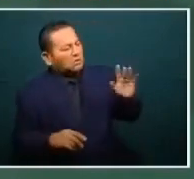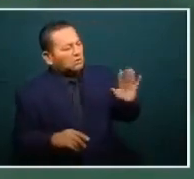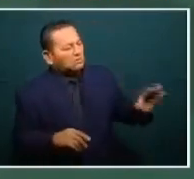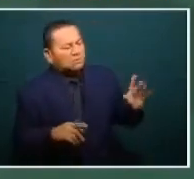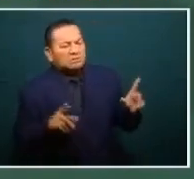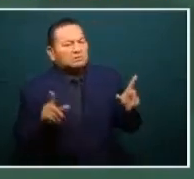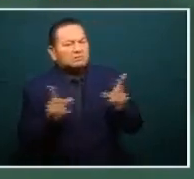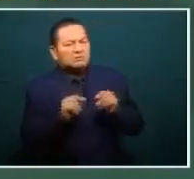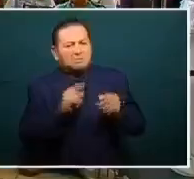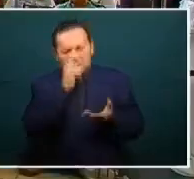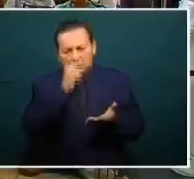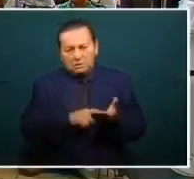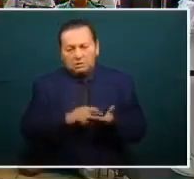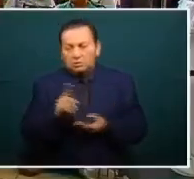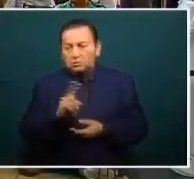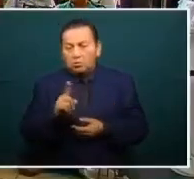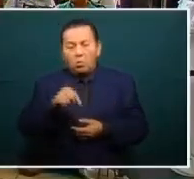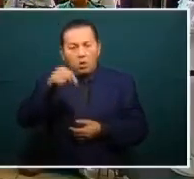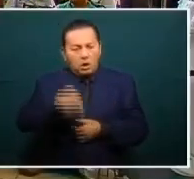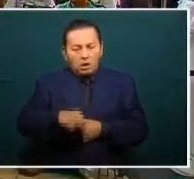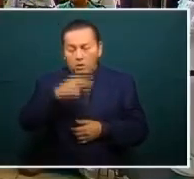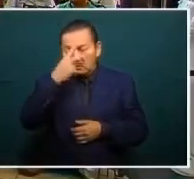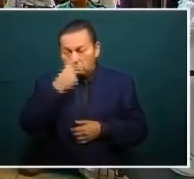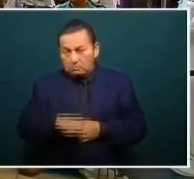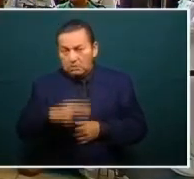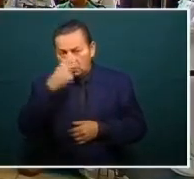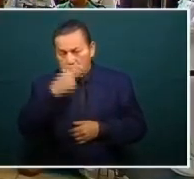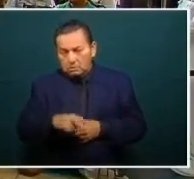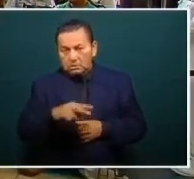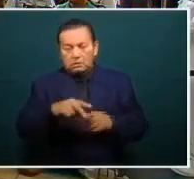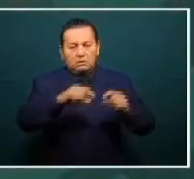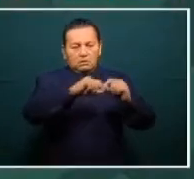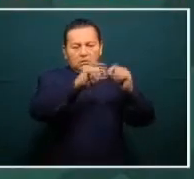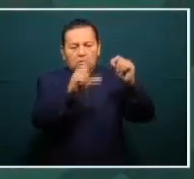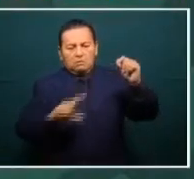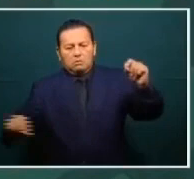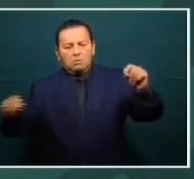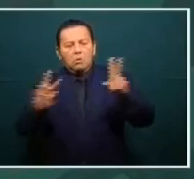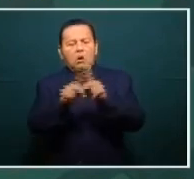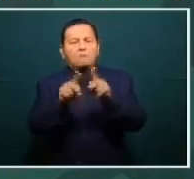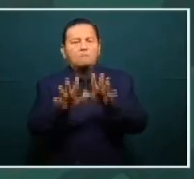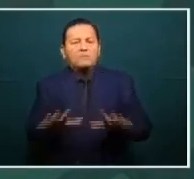We don't look at it as a problem of just the US and Central America,